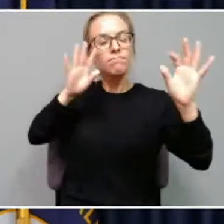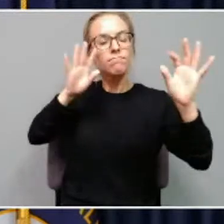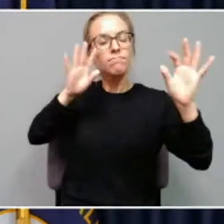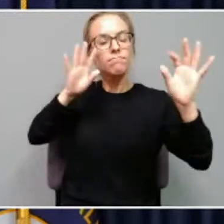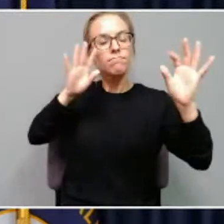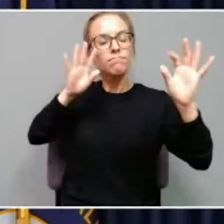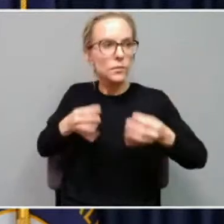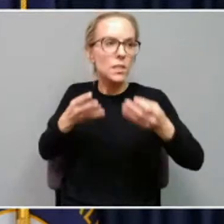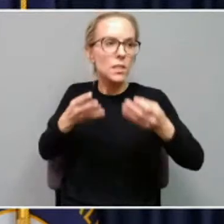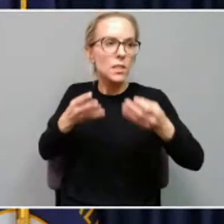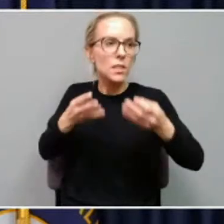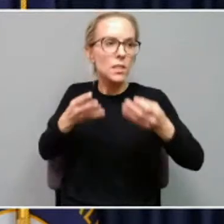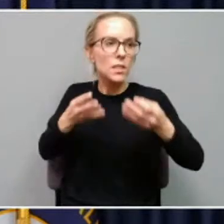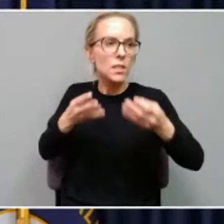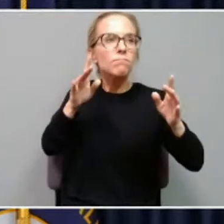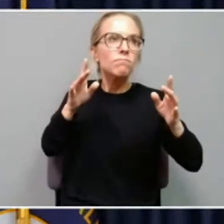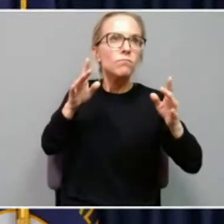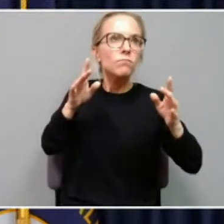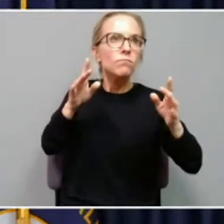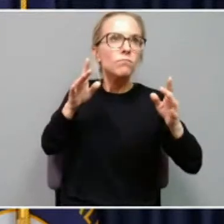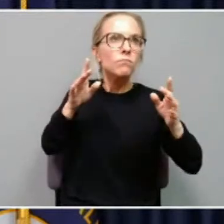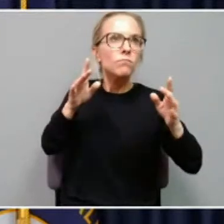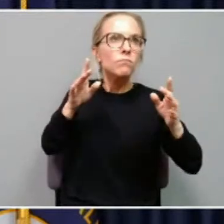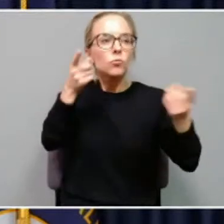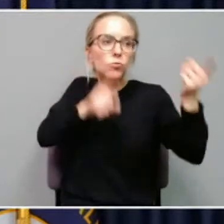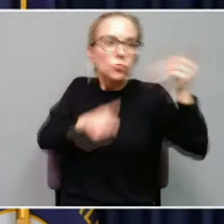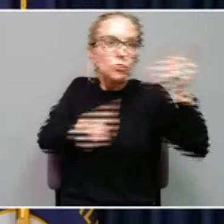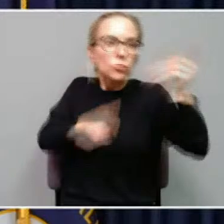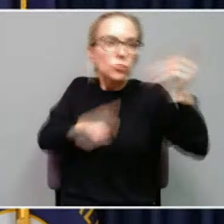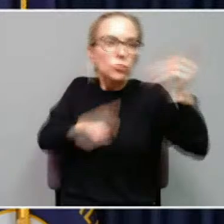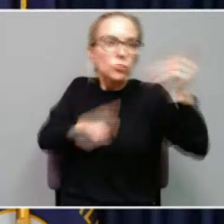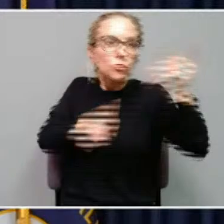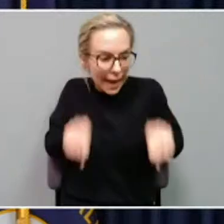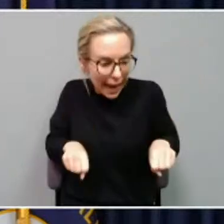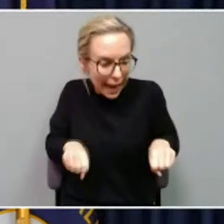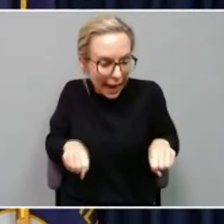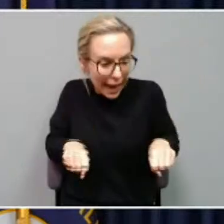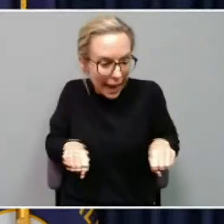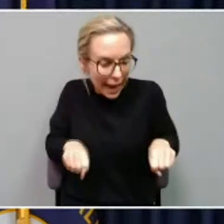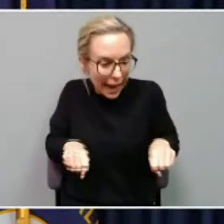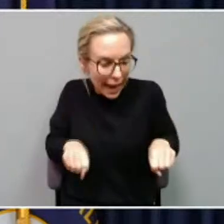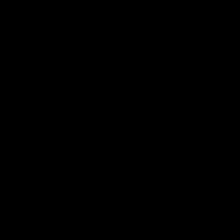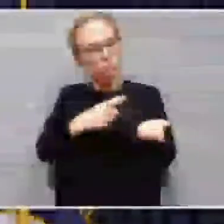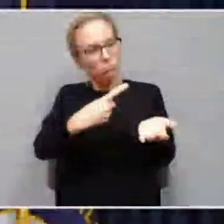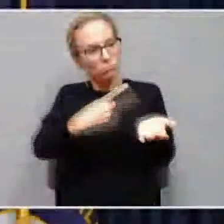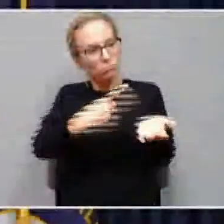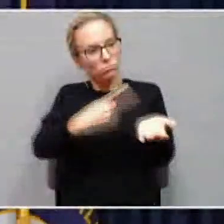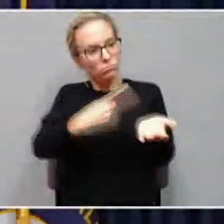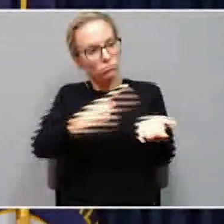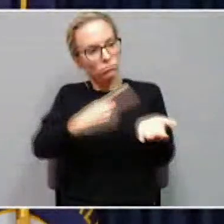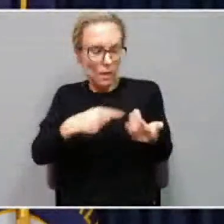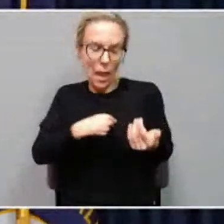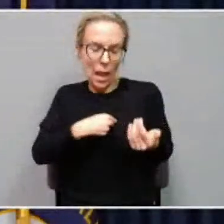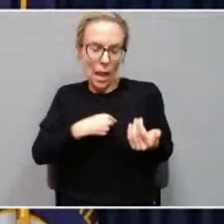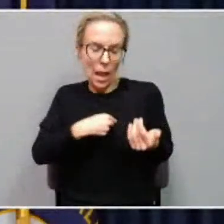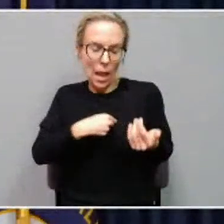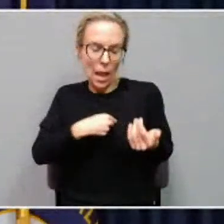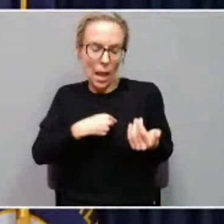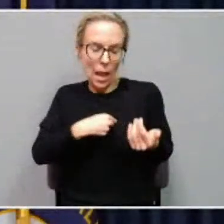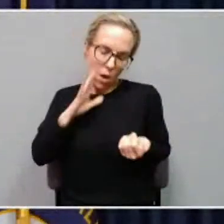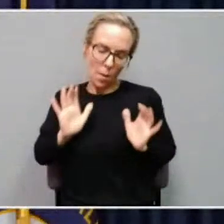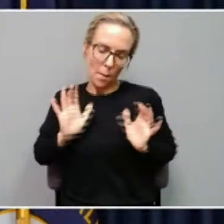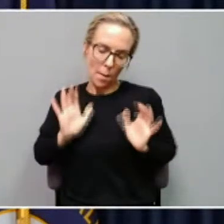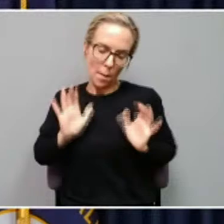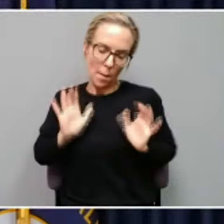general consensus about what they think can be done, and we're able to talk about that. And I'm sure I will push for some